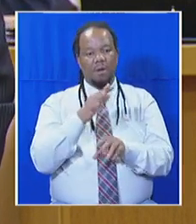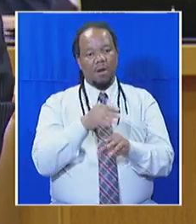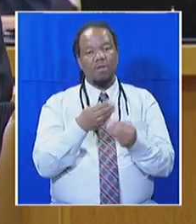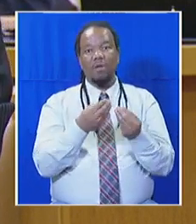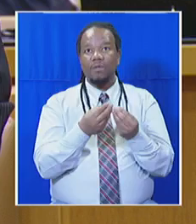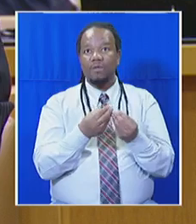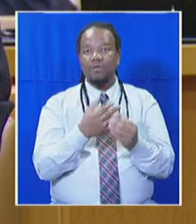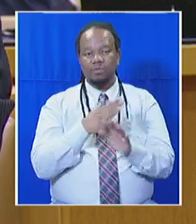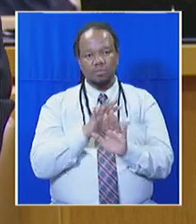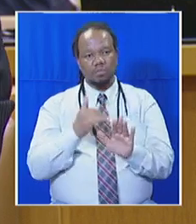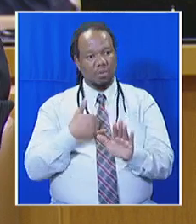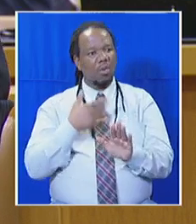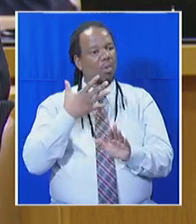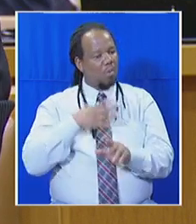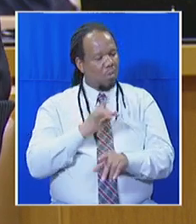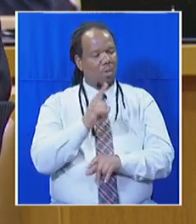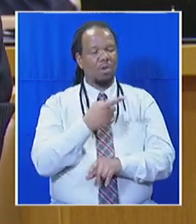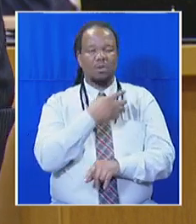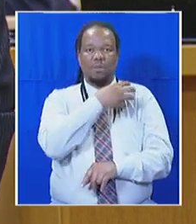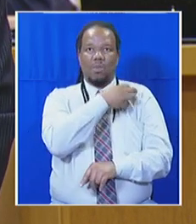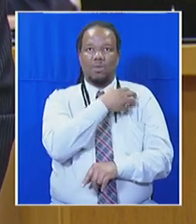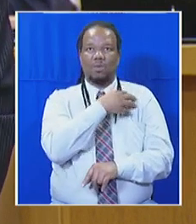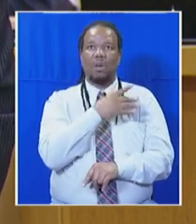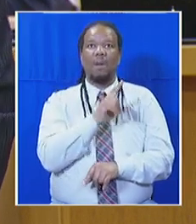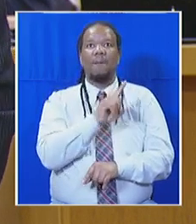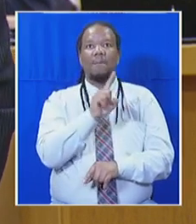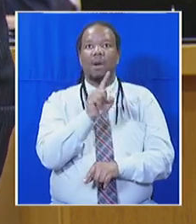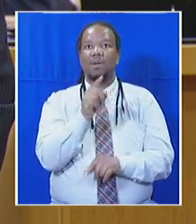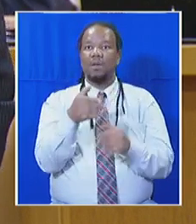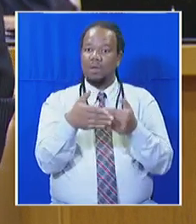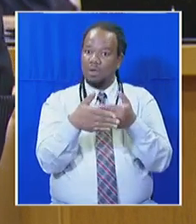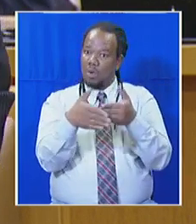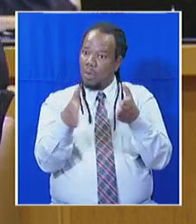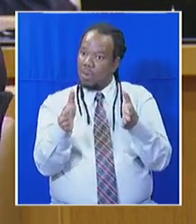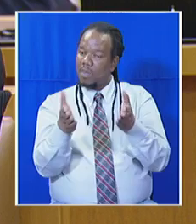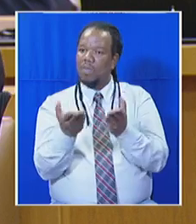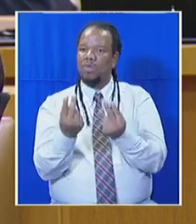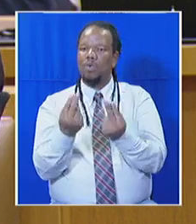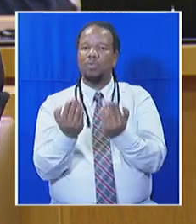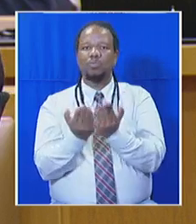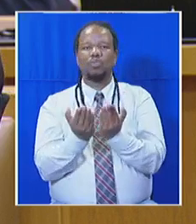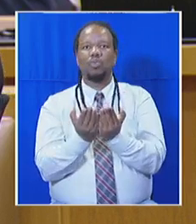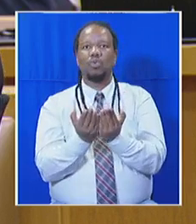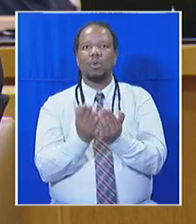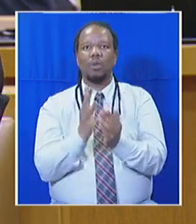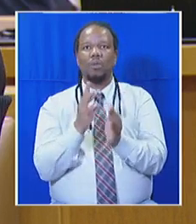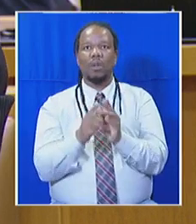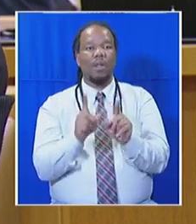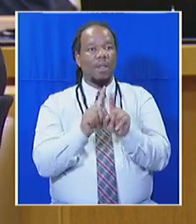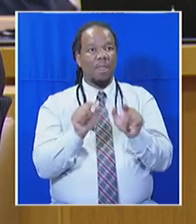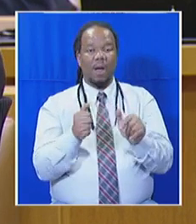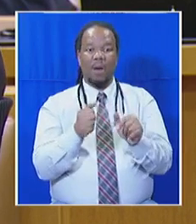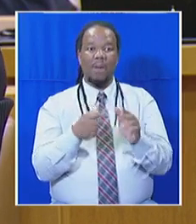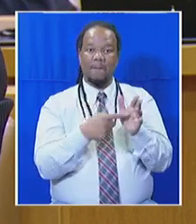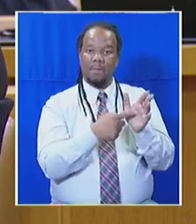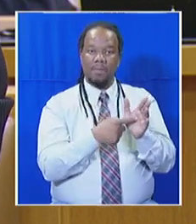us hearing from the Minister. The last time she chose to open a school over her parliamentary duties, now she's prioritising international business over